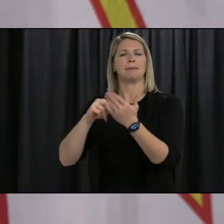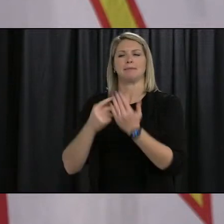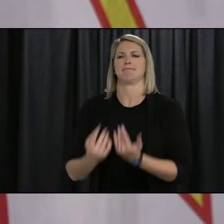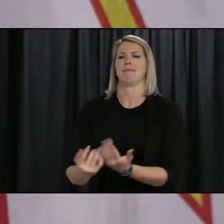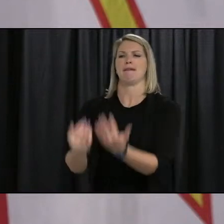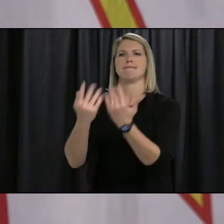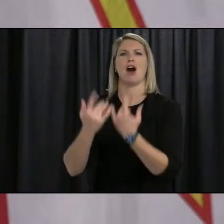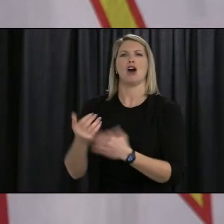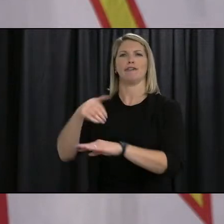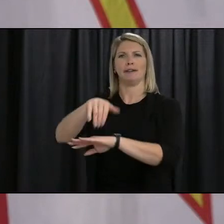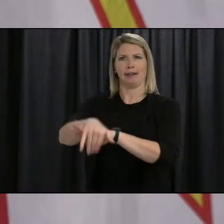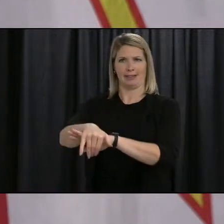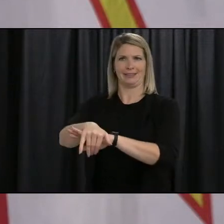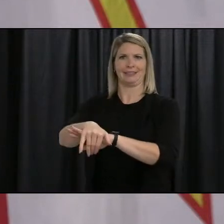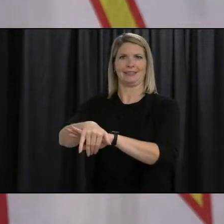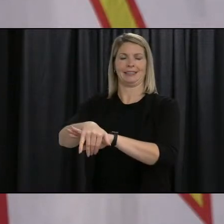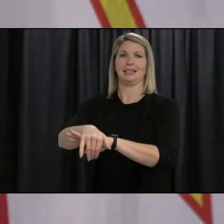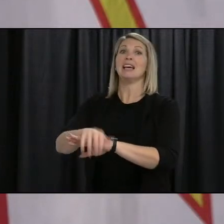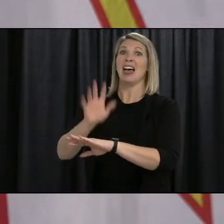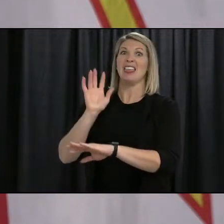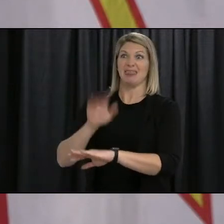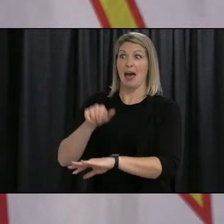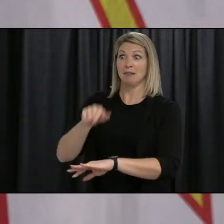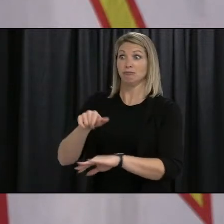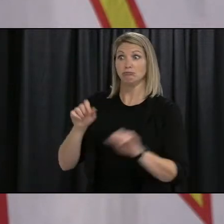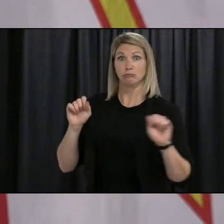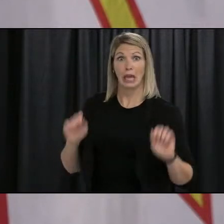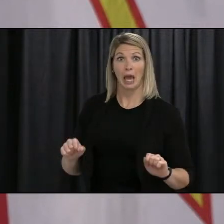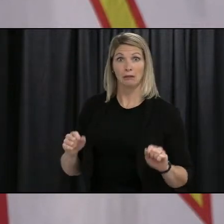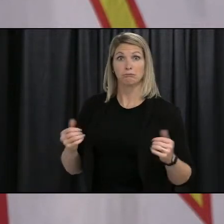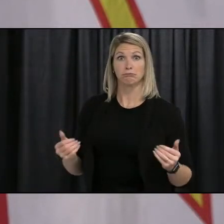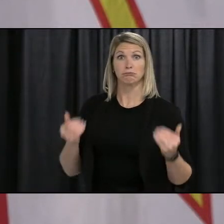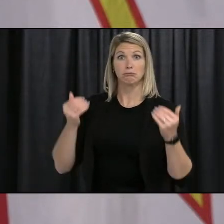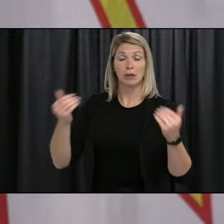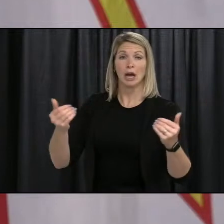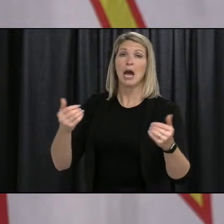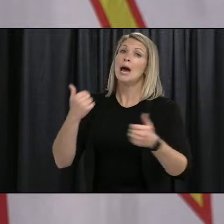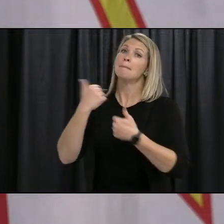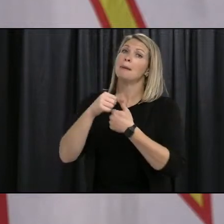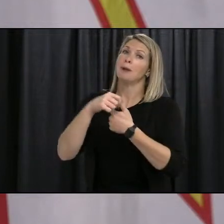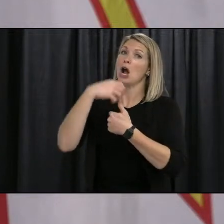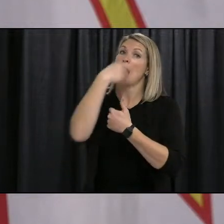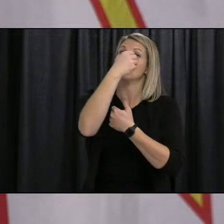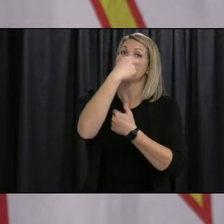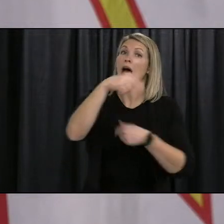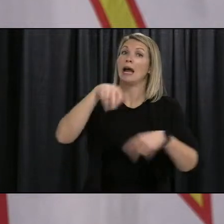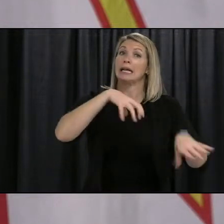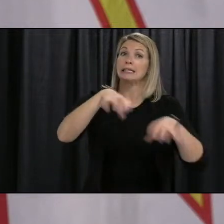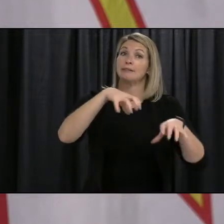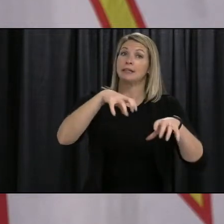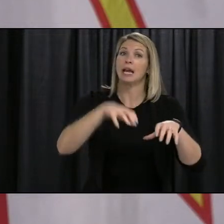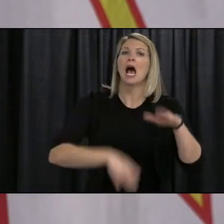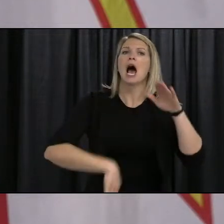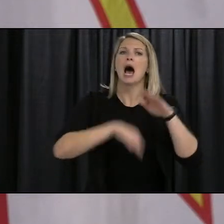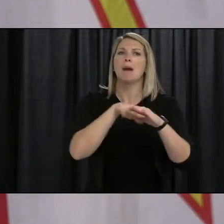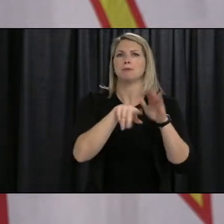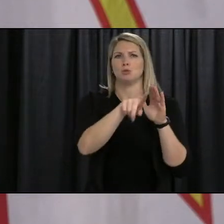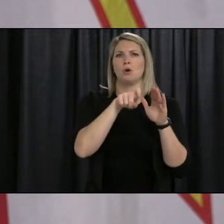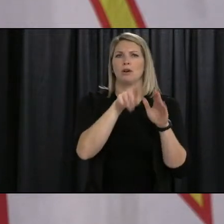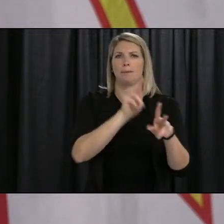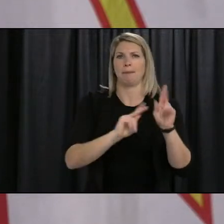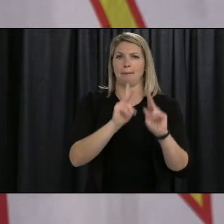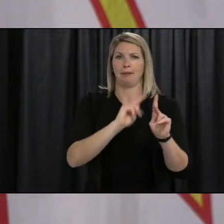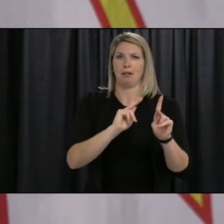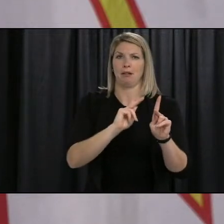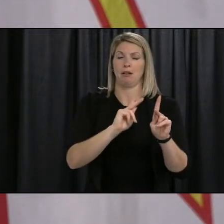gatherings. Organizers of Guy Fawkes Night activities are reminded of the 100 people maximum for outdoor events and must ensure public